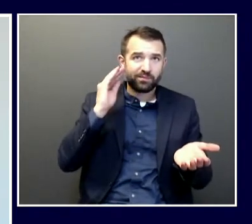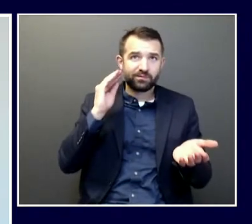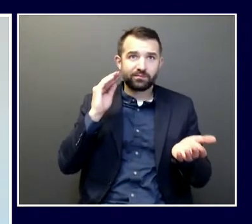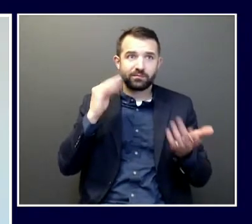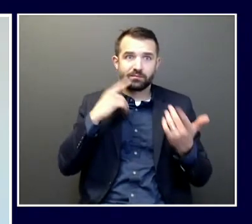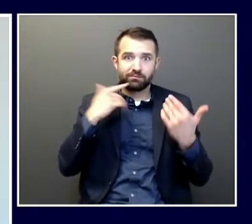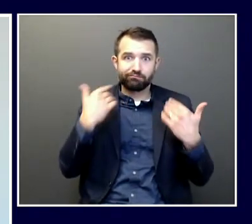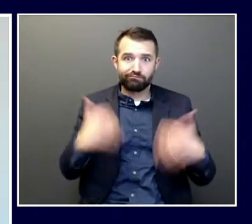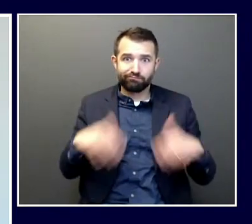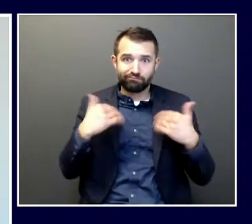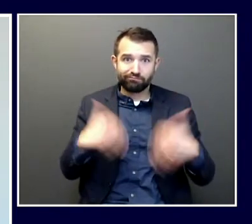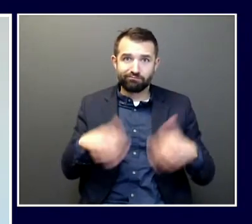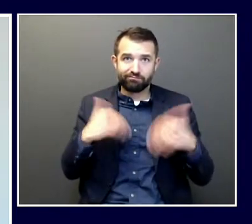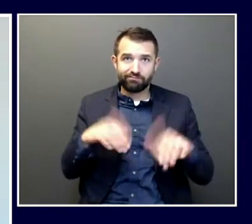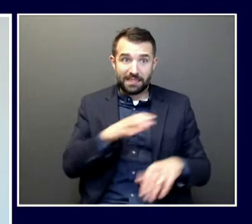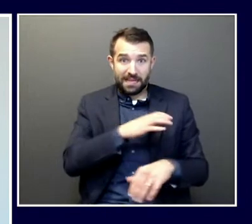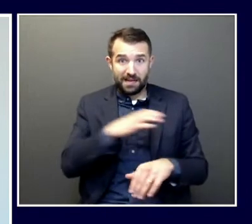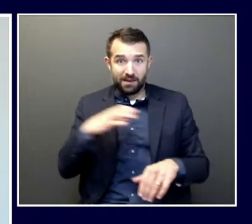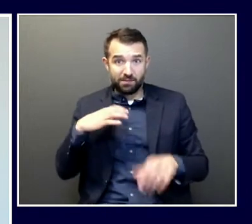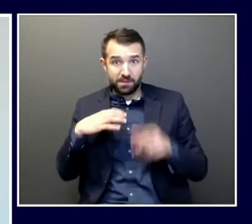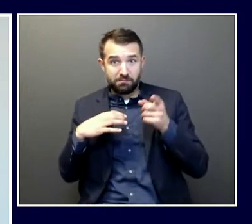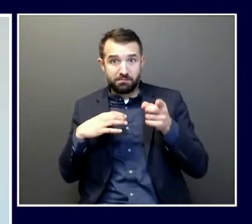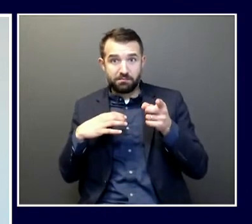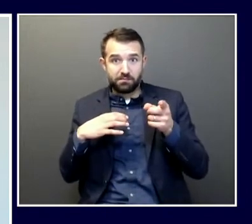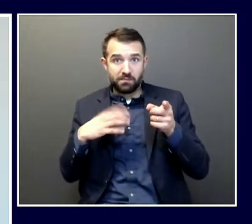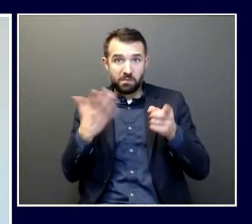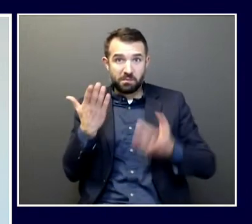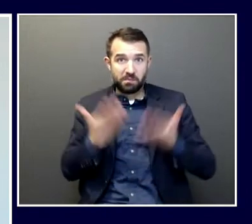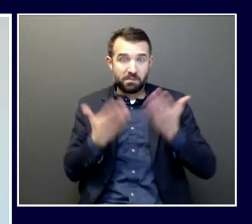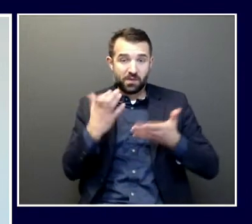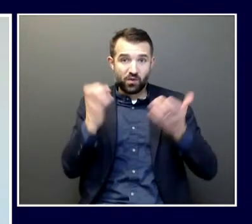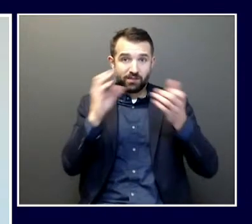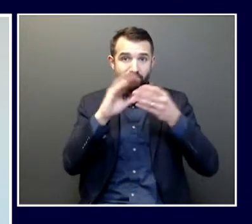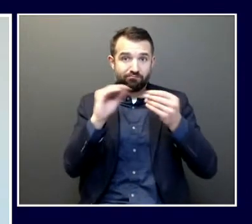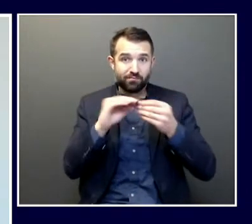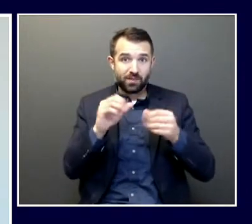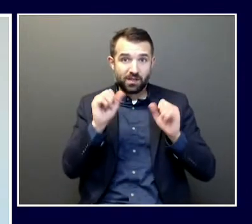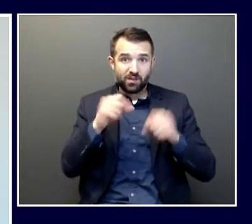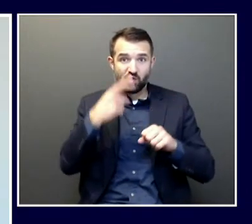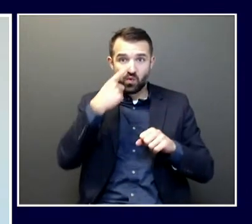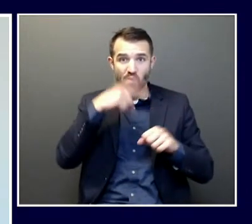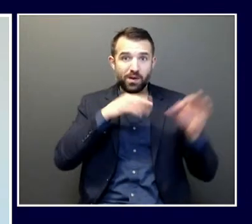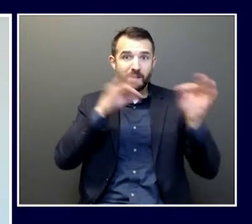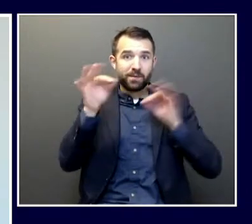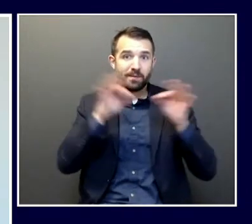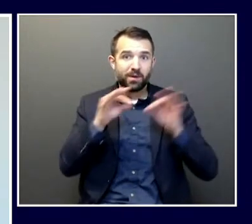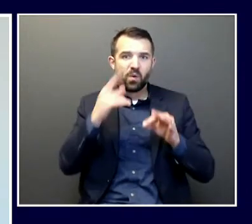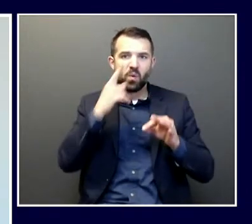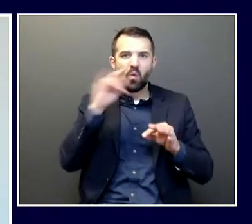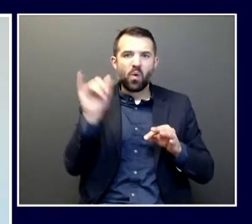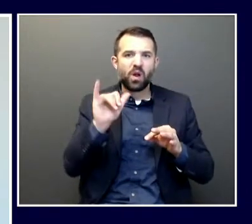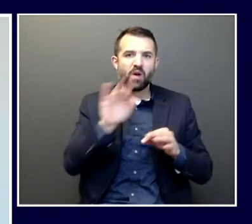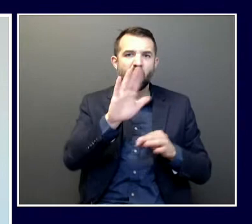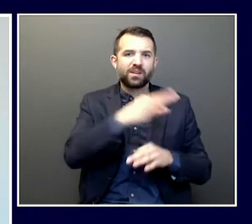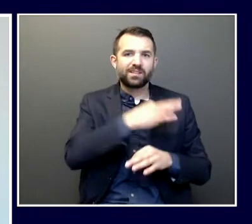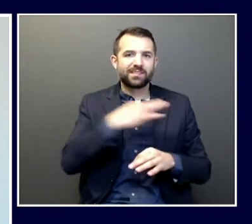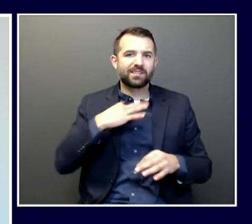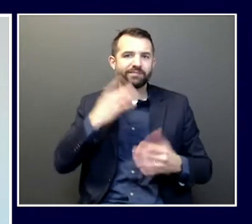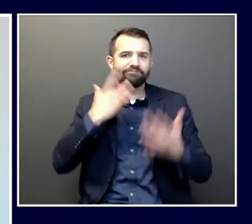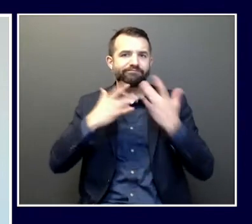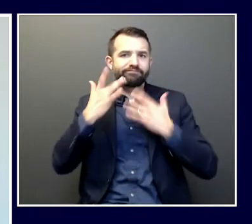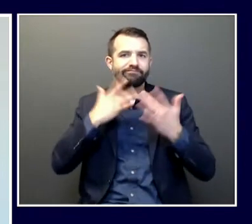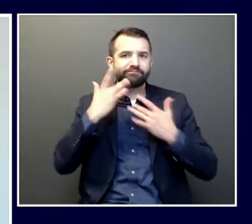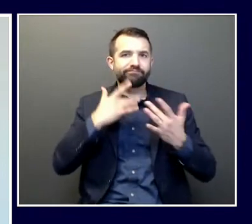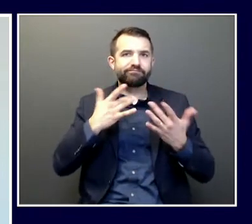Commissioner Lambert, you can answer this. Can you kind of give an overview of what that's looking like right now? If any of those state initiatives